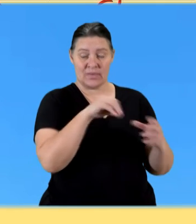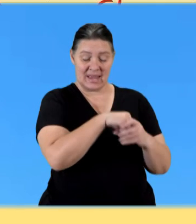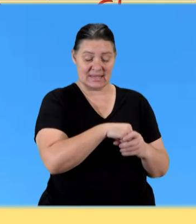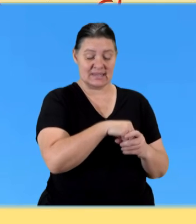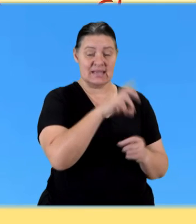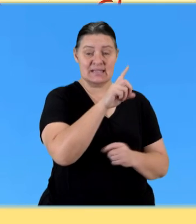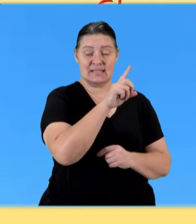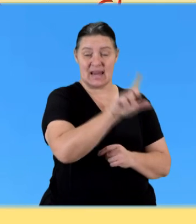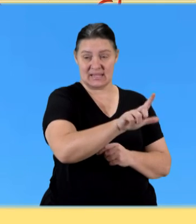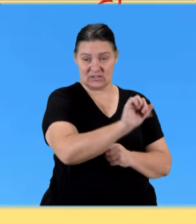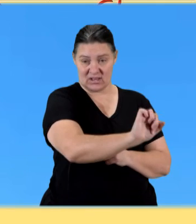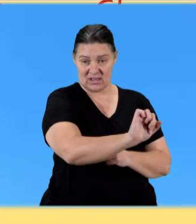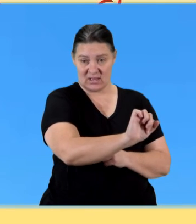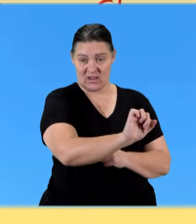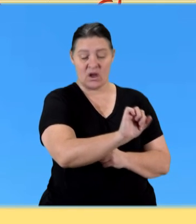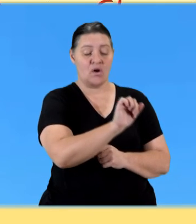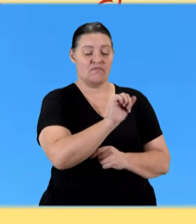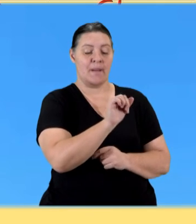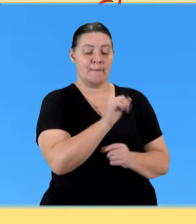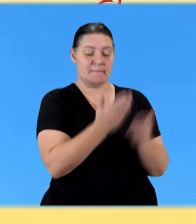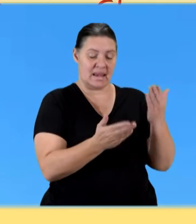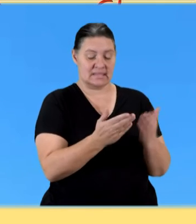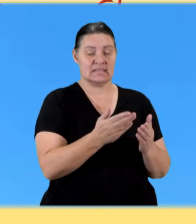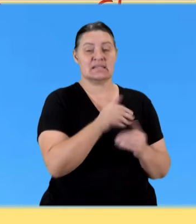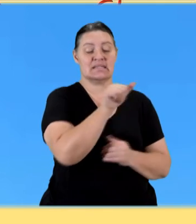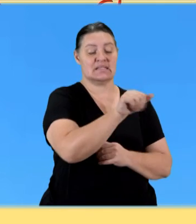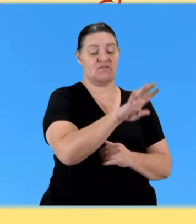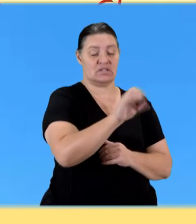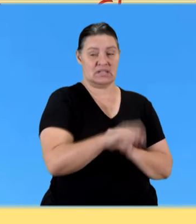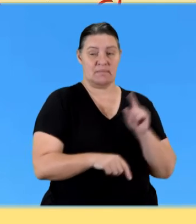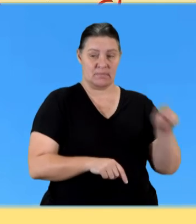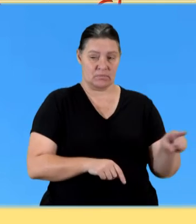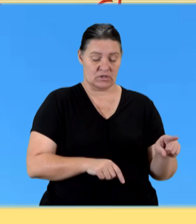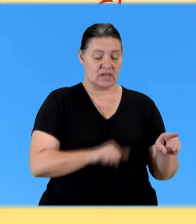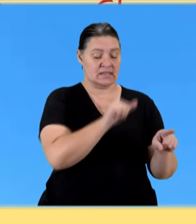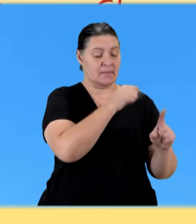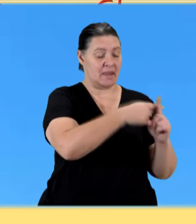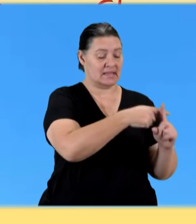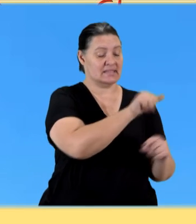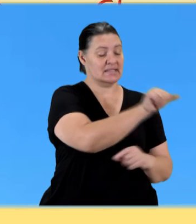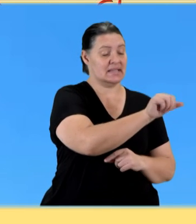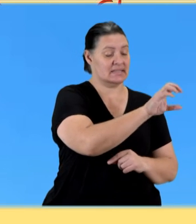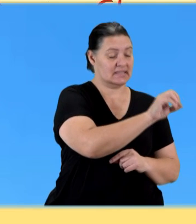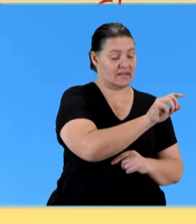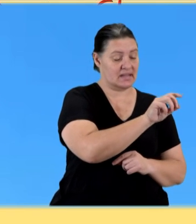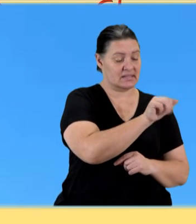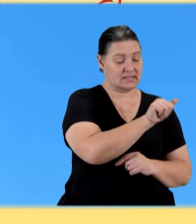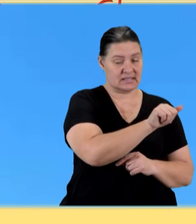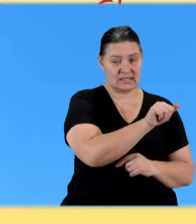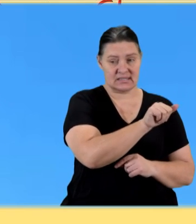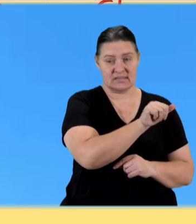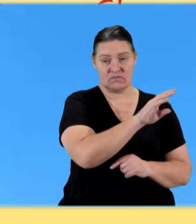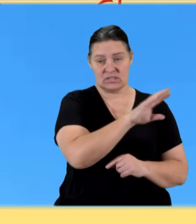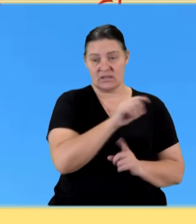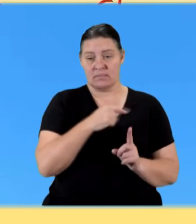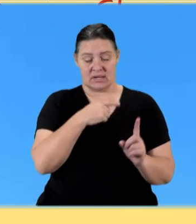the debtors ledger, a debit balance of 640. So here is the debit, here's a plus, and here's a minus.